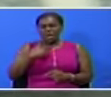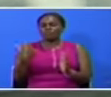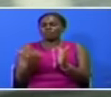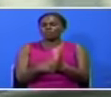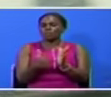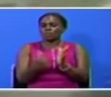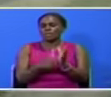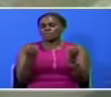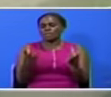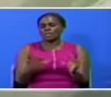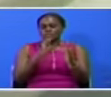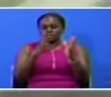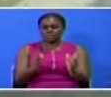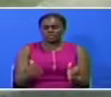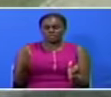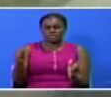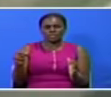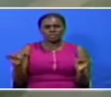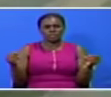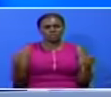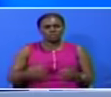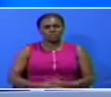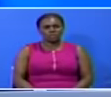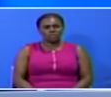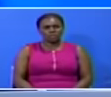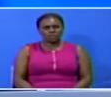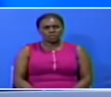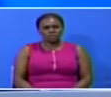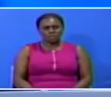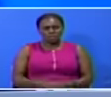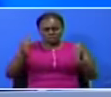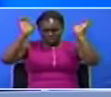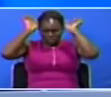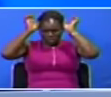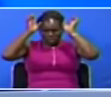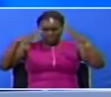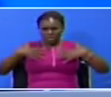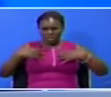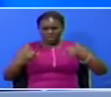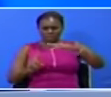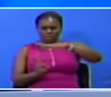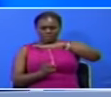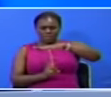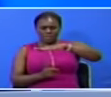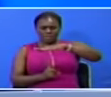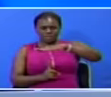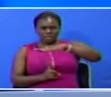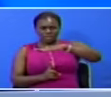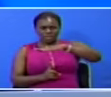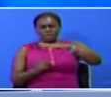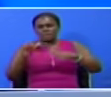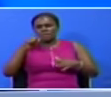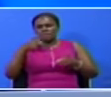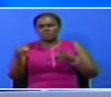overcome. Dorcas Wangira, KTN News. Now, former Ethiopian Health Minister Dr. Tedros Adhanom is the new